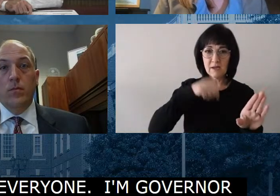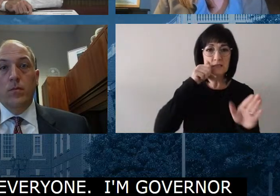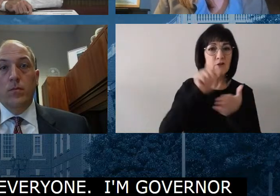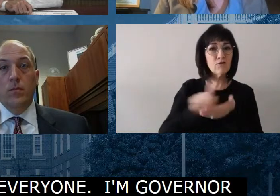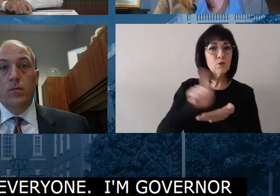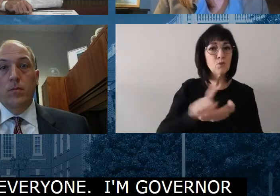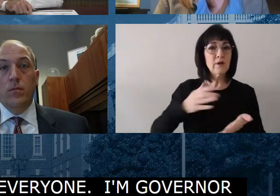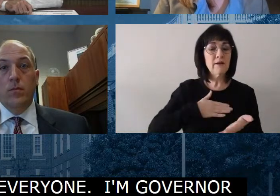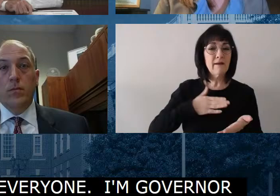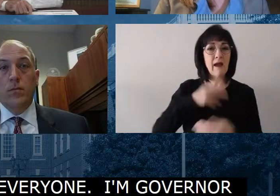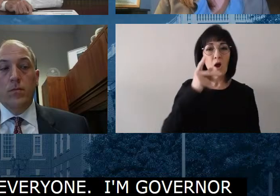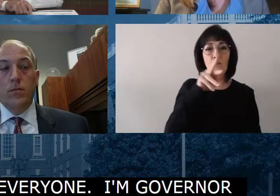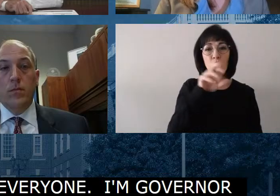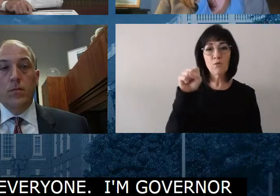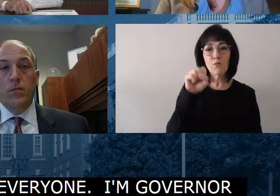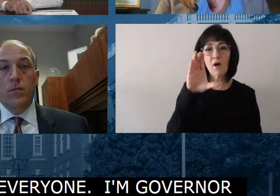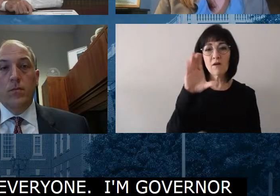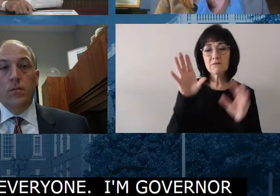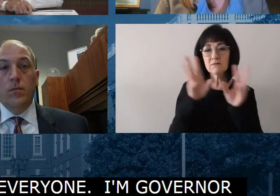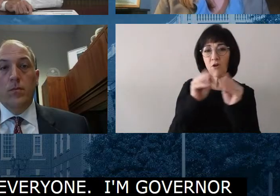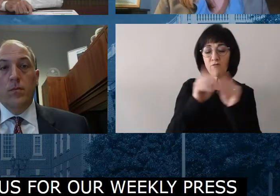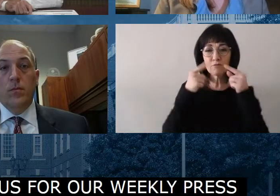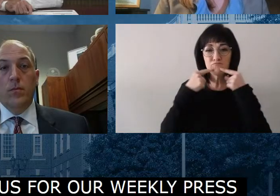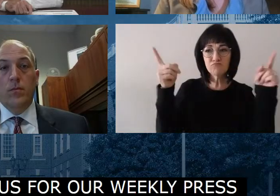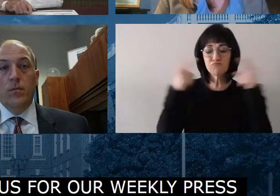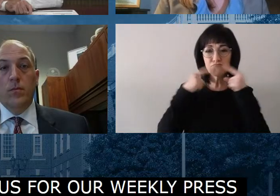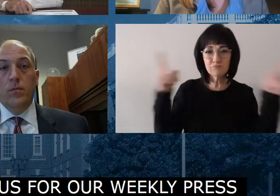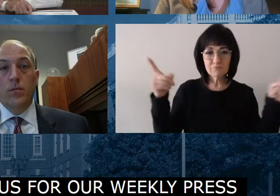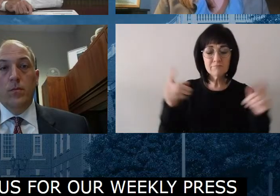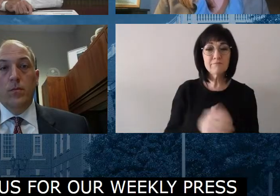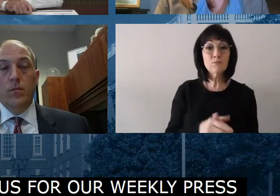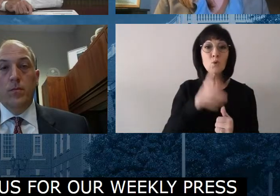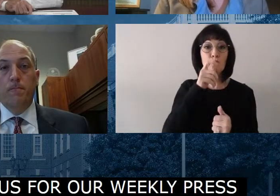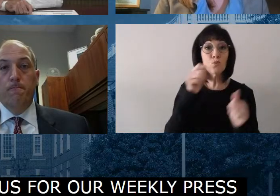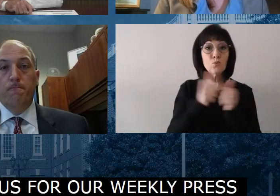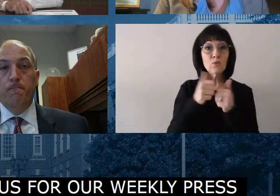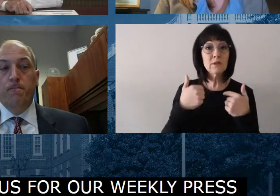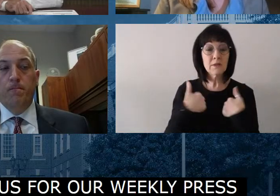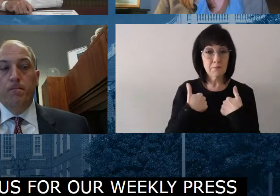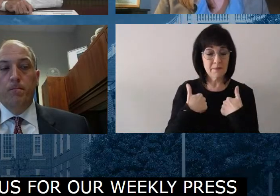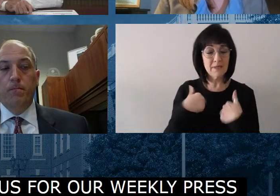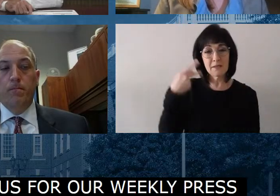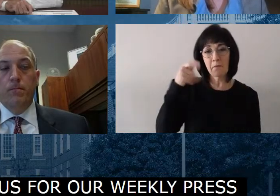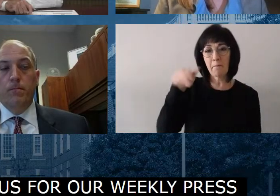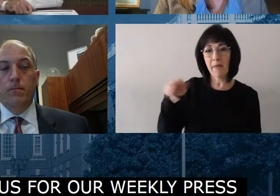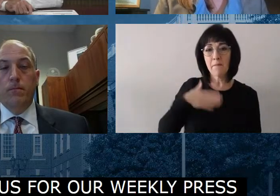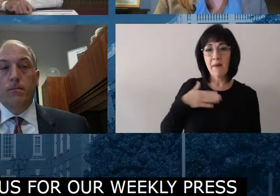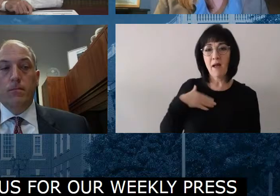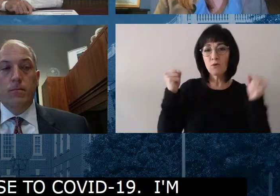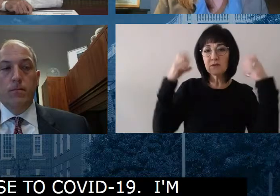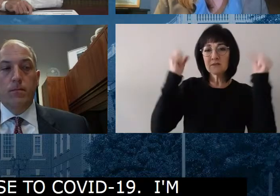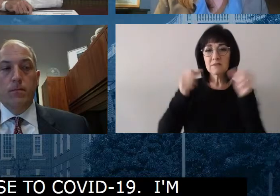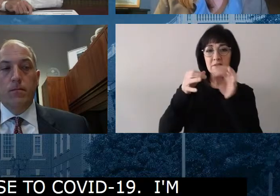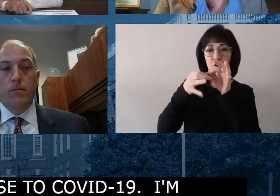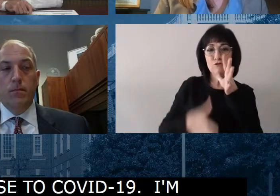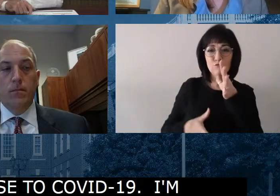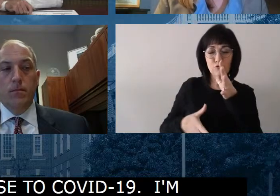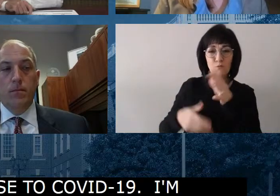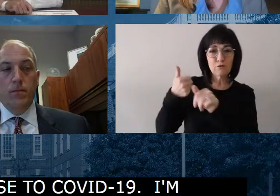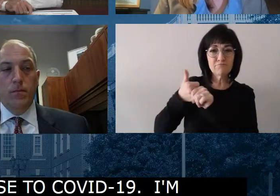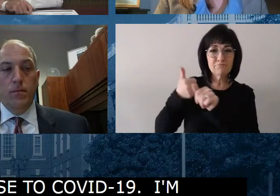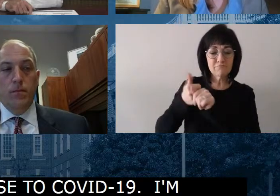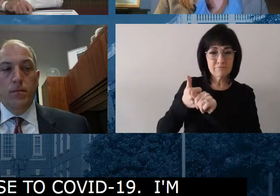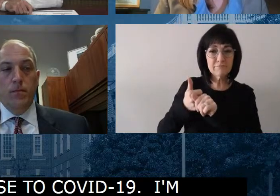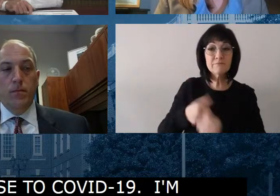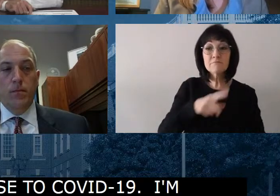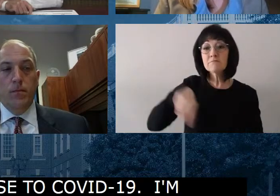to COVID-19. I'm joined once again by Pam, our sign language expert for